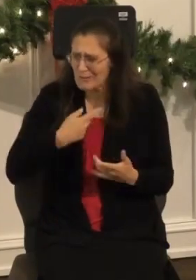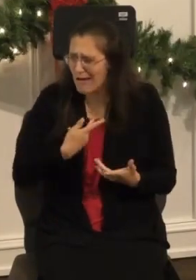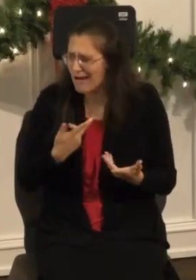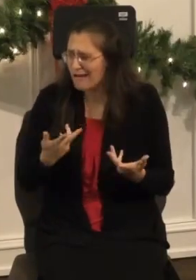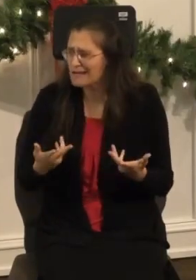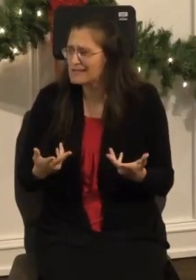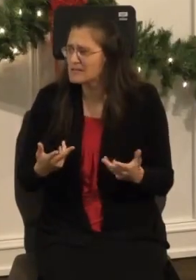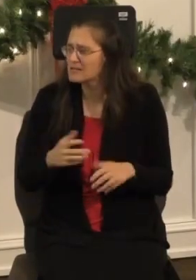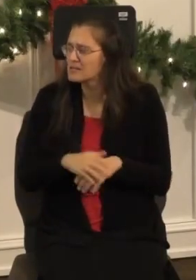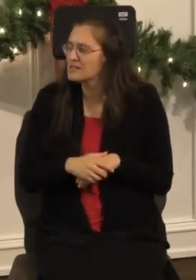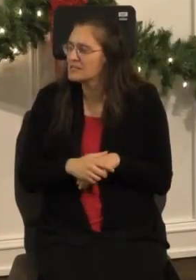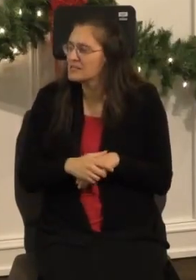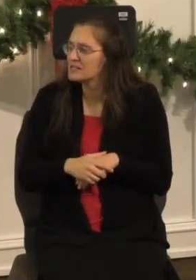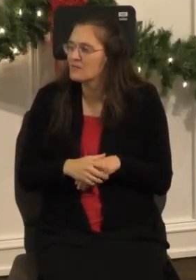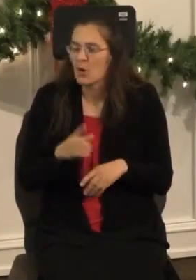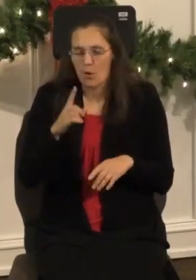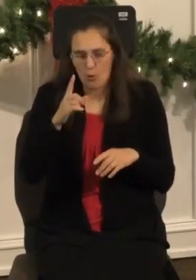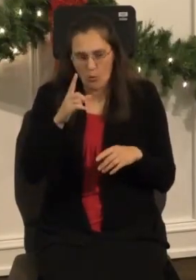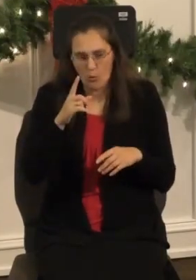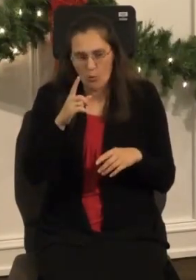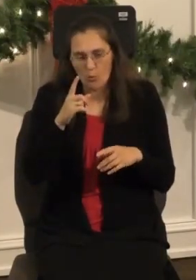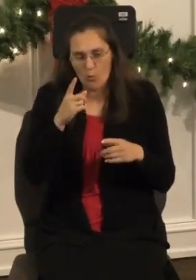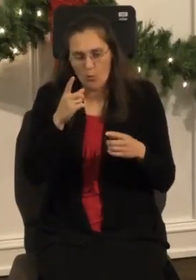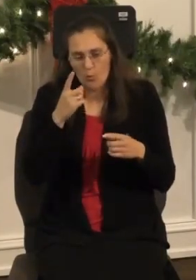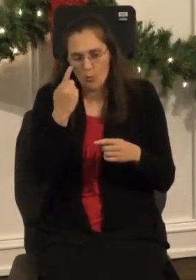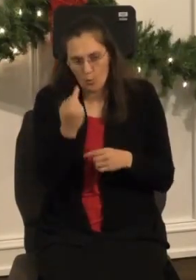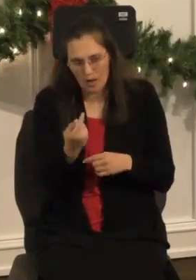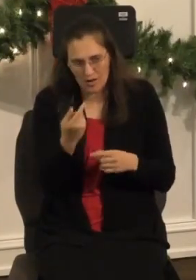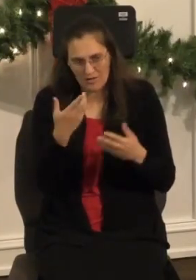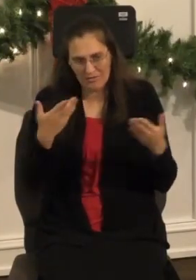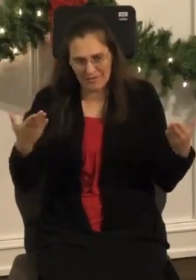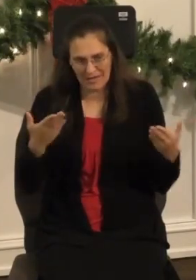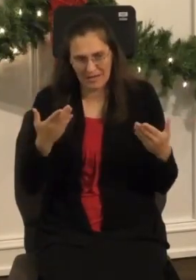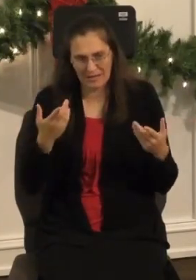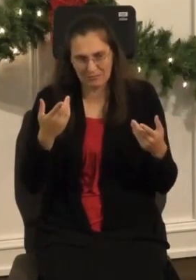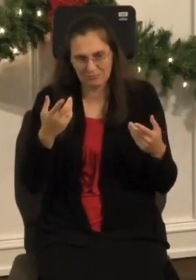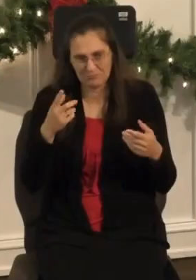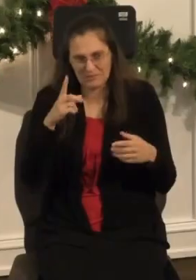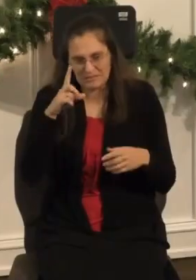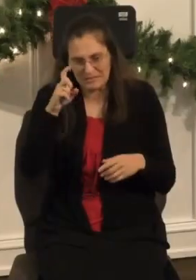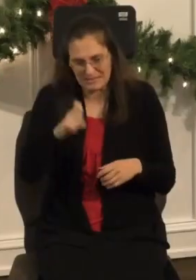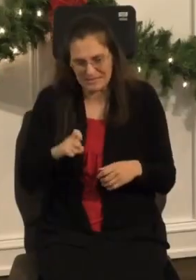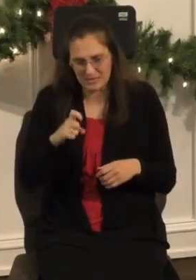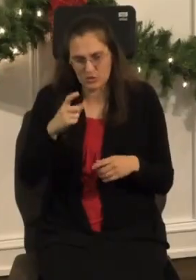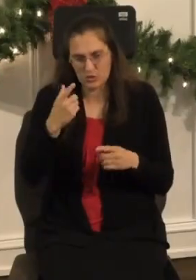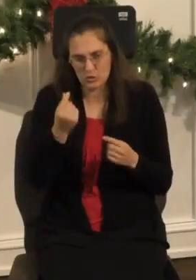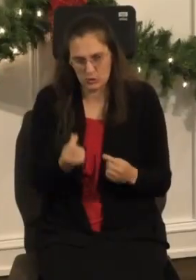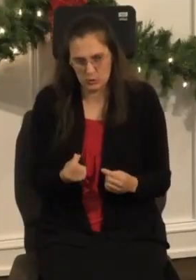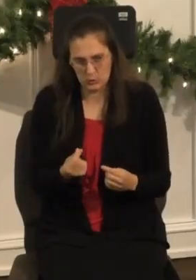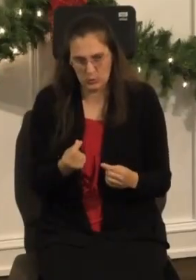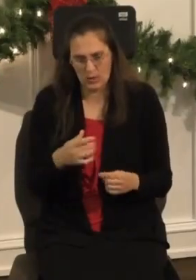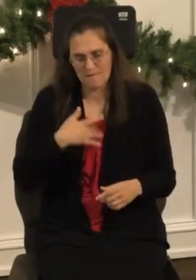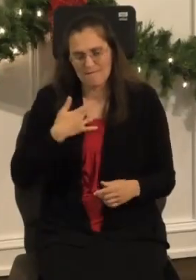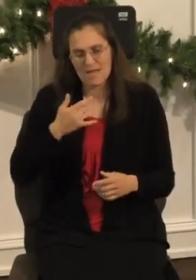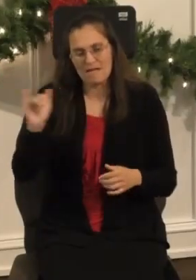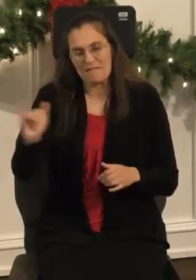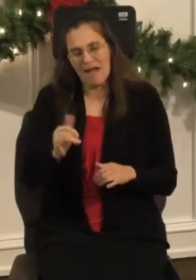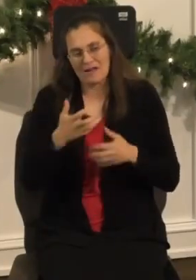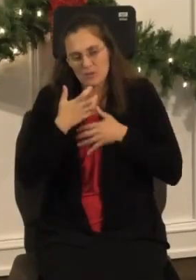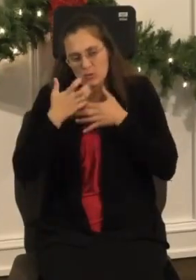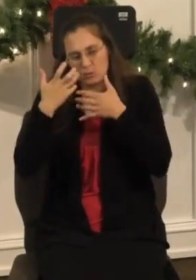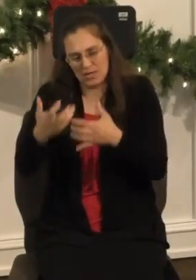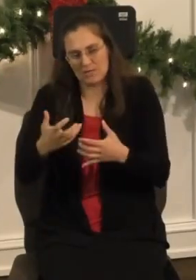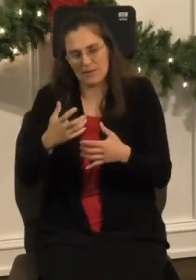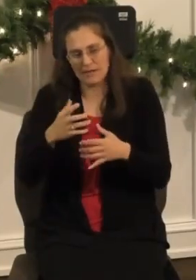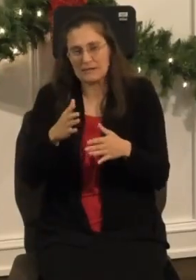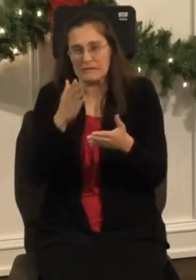to, whenever you feel like just screaming, you need to stop and say, God, would you help me to have